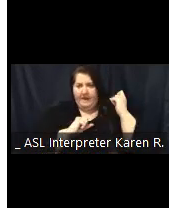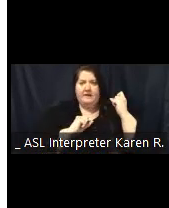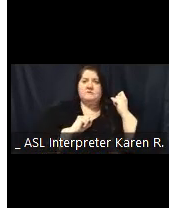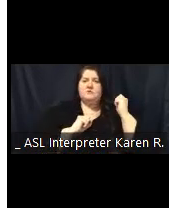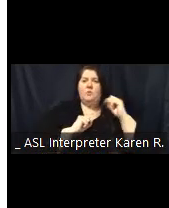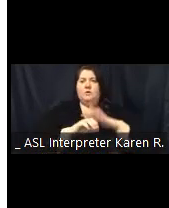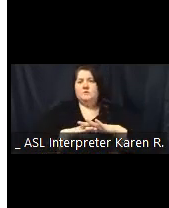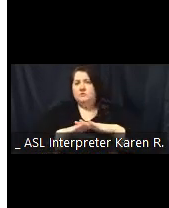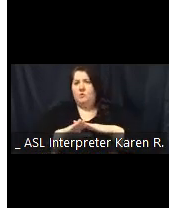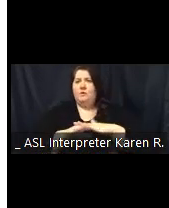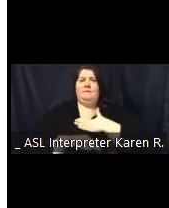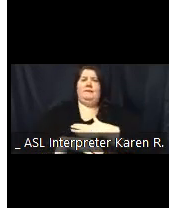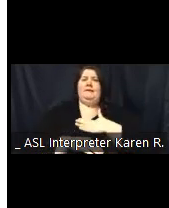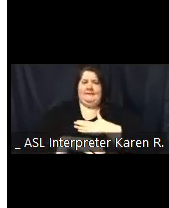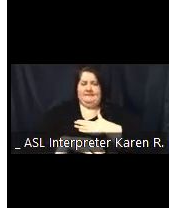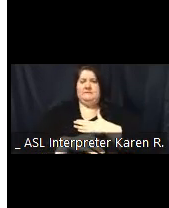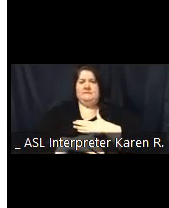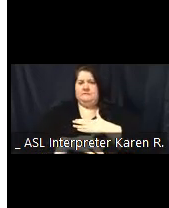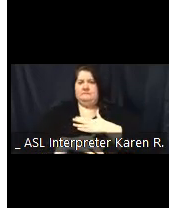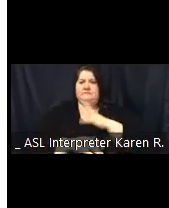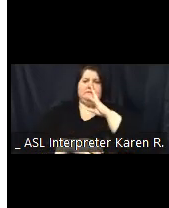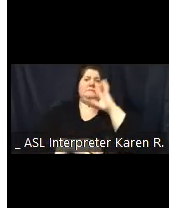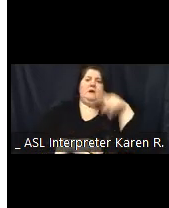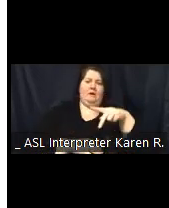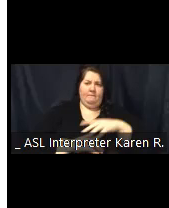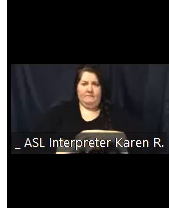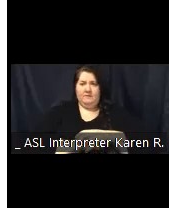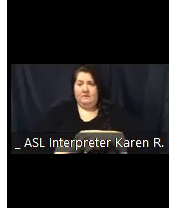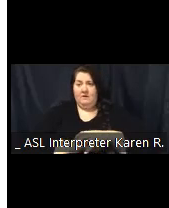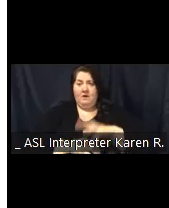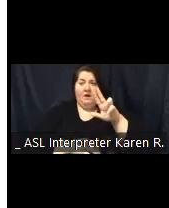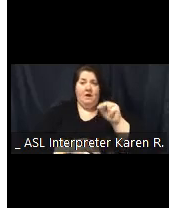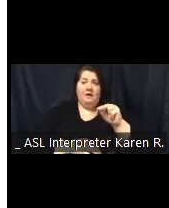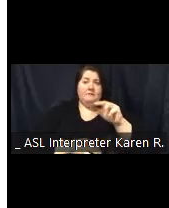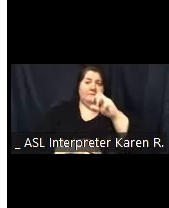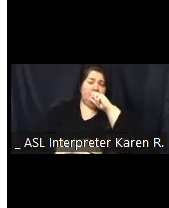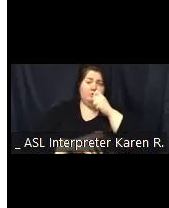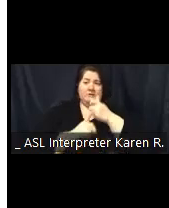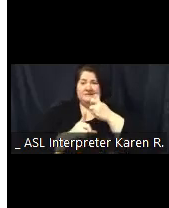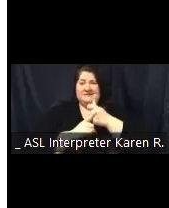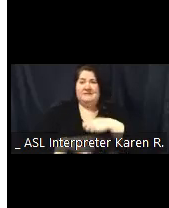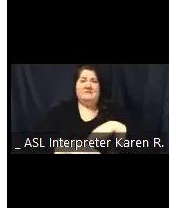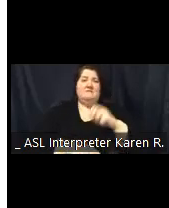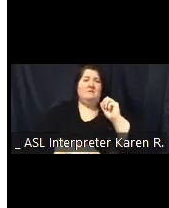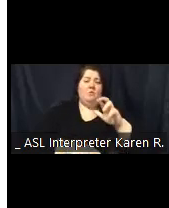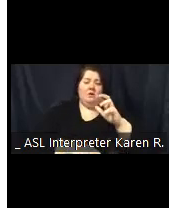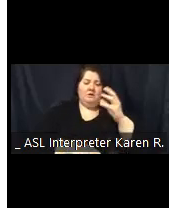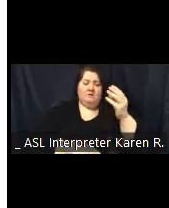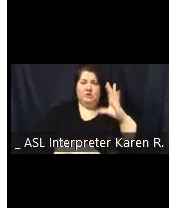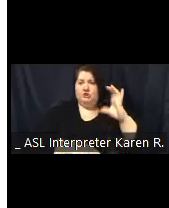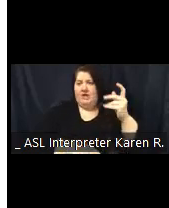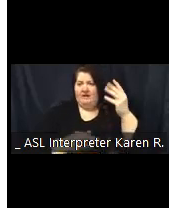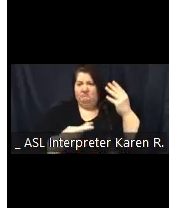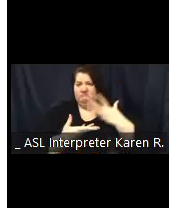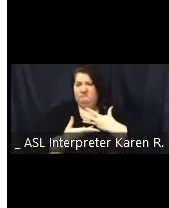slow, please go ahead and speak up. Either unmute yourself or in the chat, let us know if you'd like me to